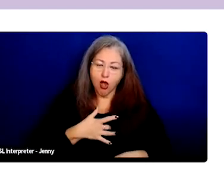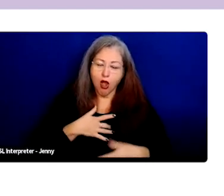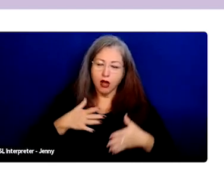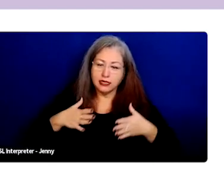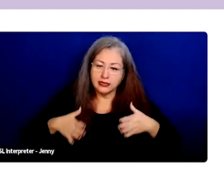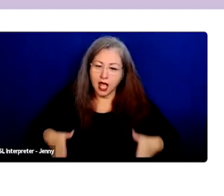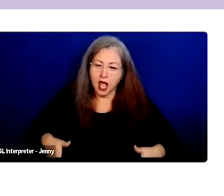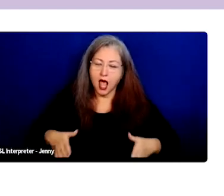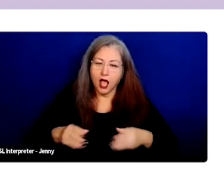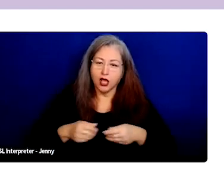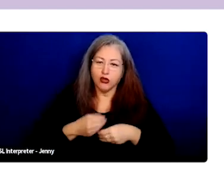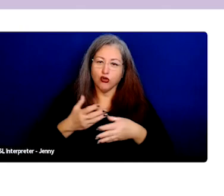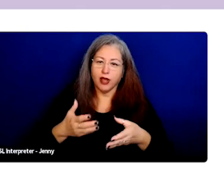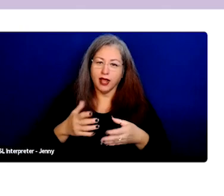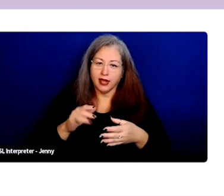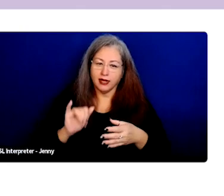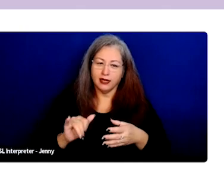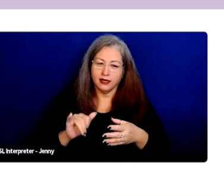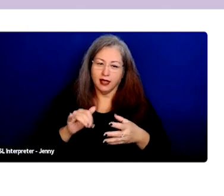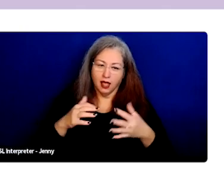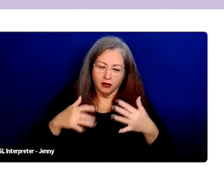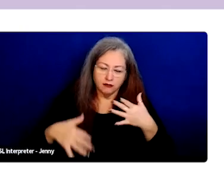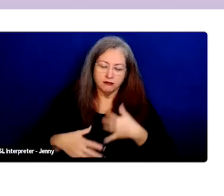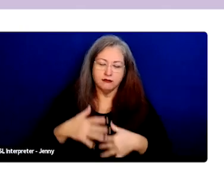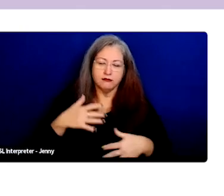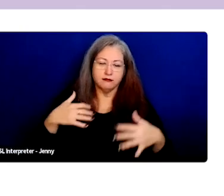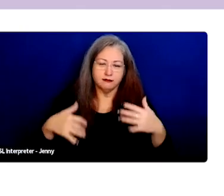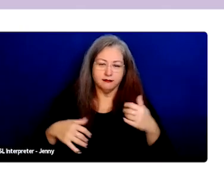just created that soft shift.